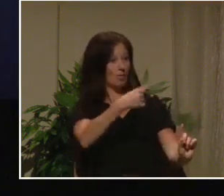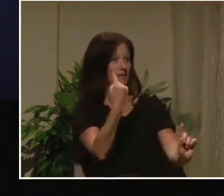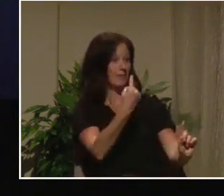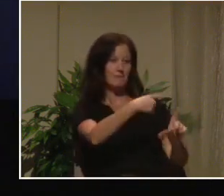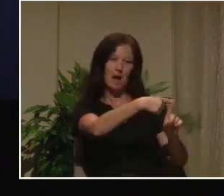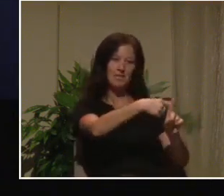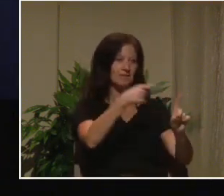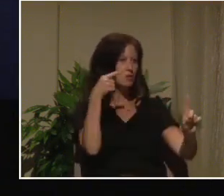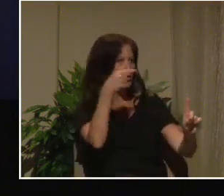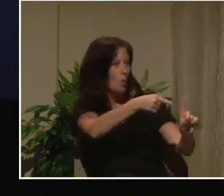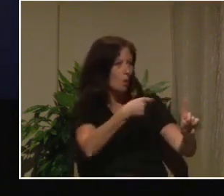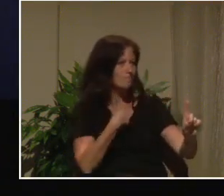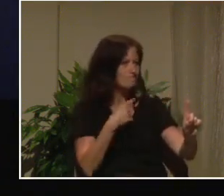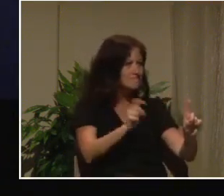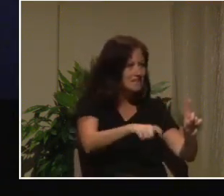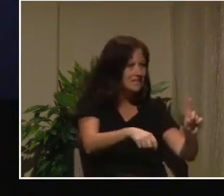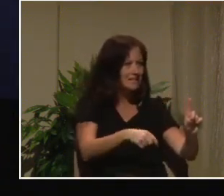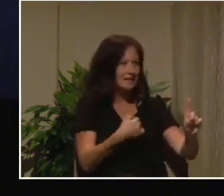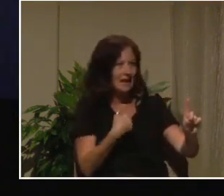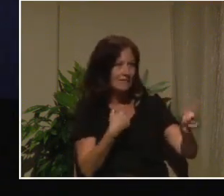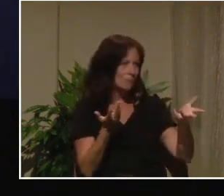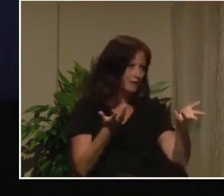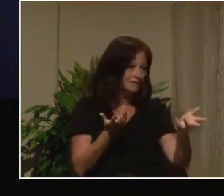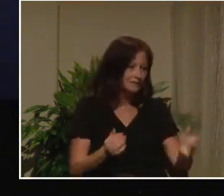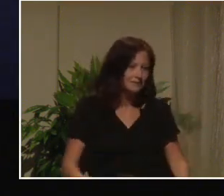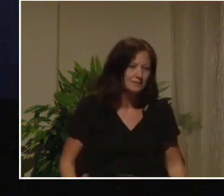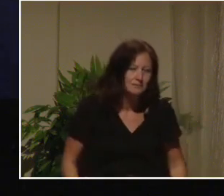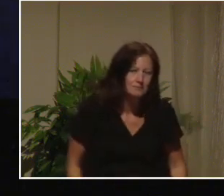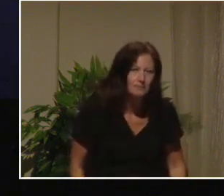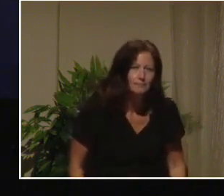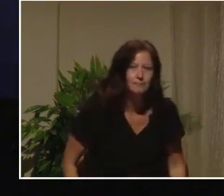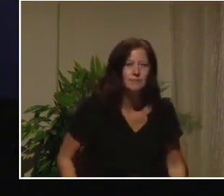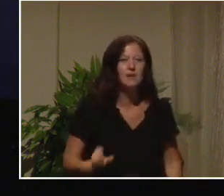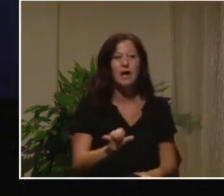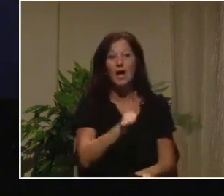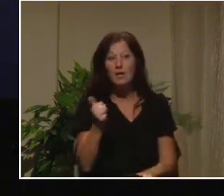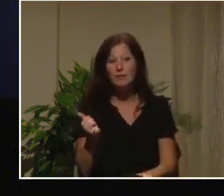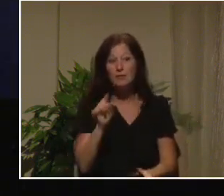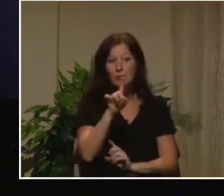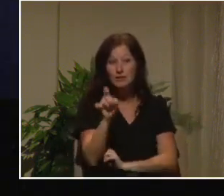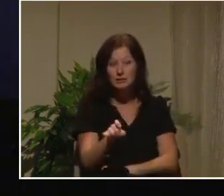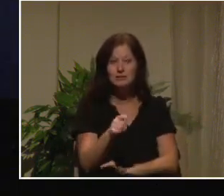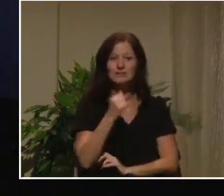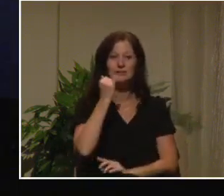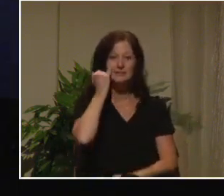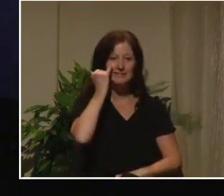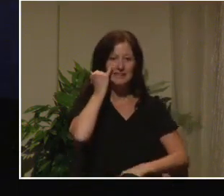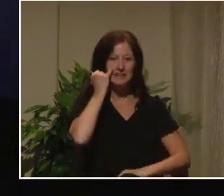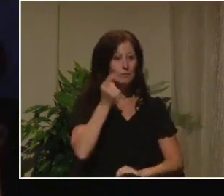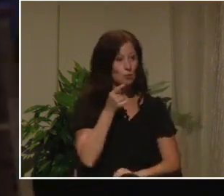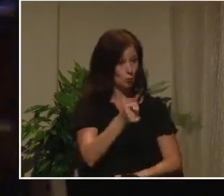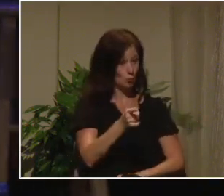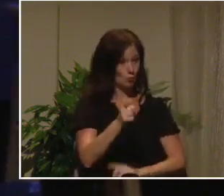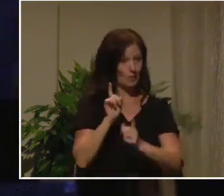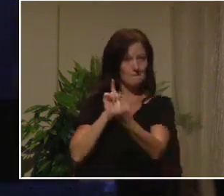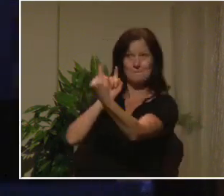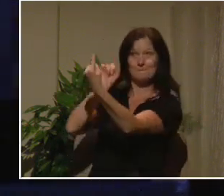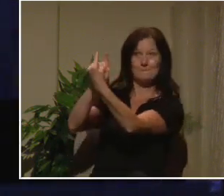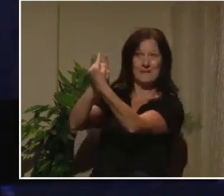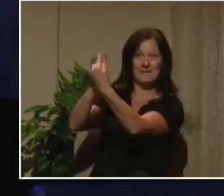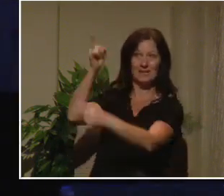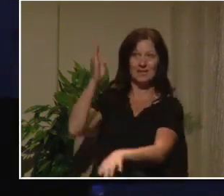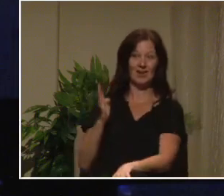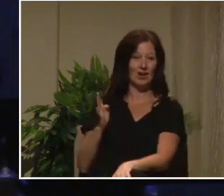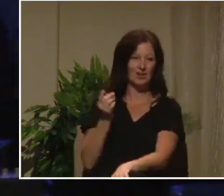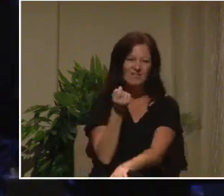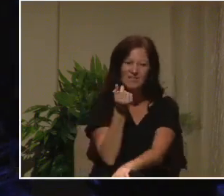needs around this goal. What is that need? Or let me put it another way. If you could have an audience with God and you could have just a couple of